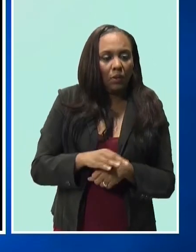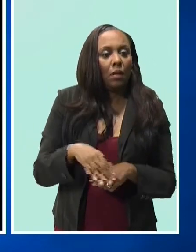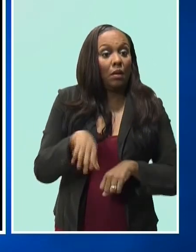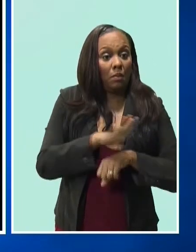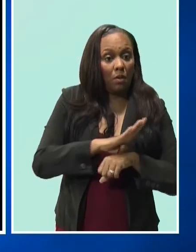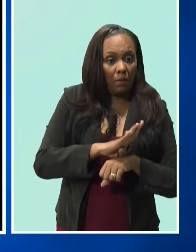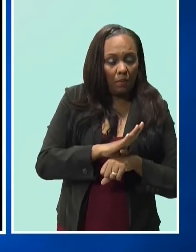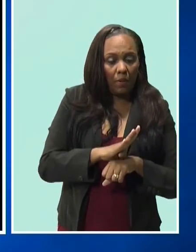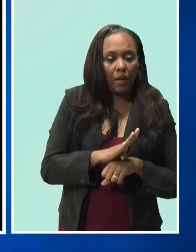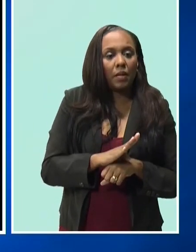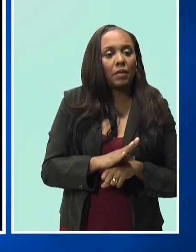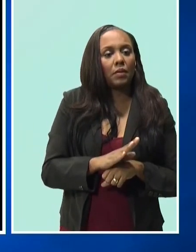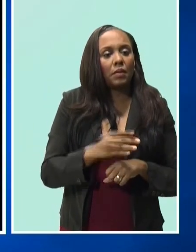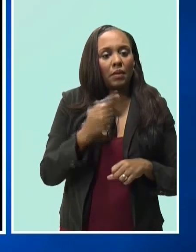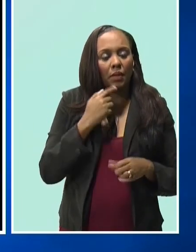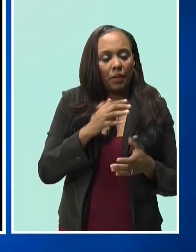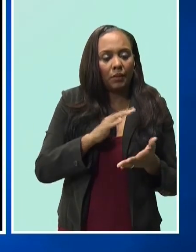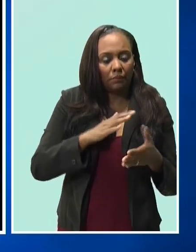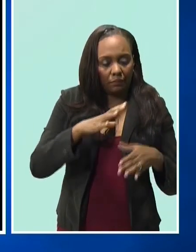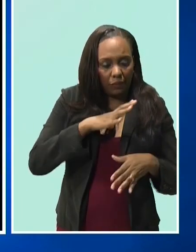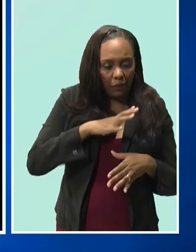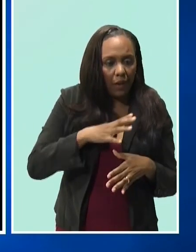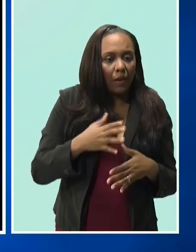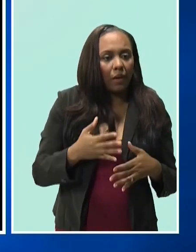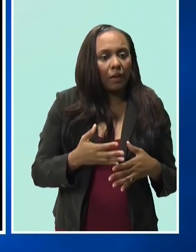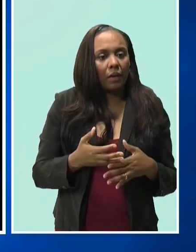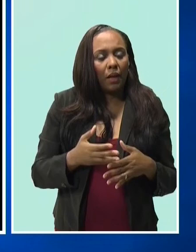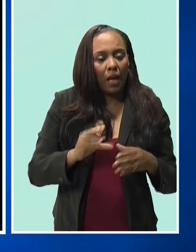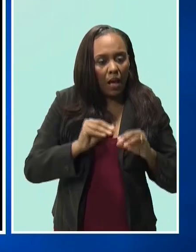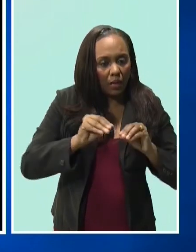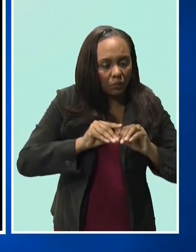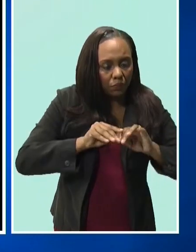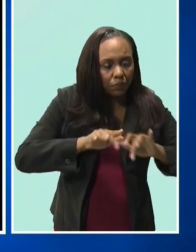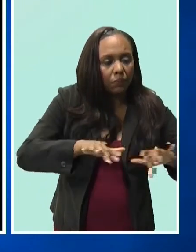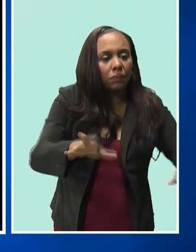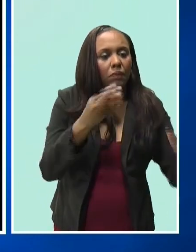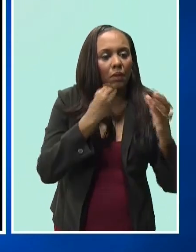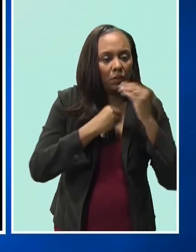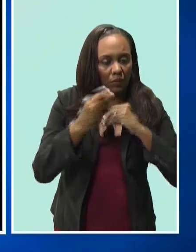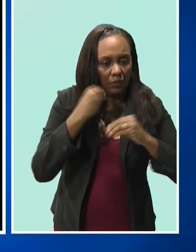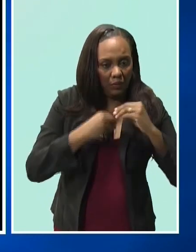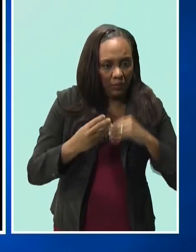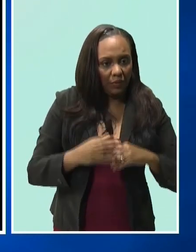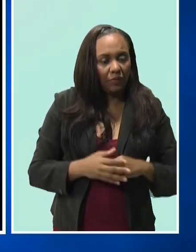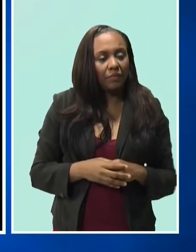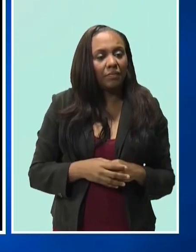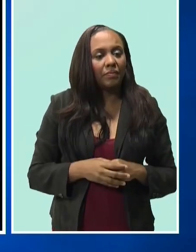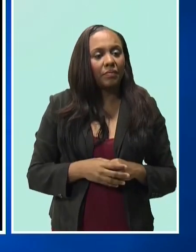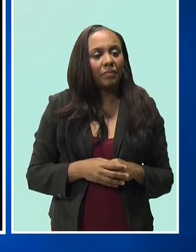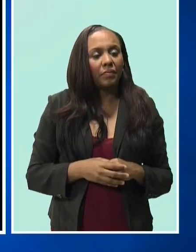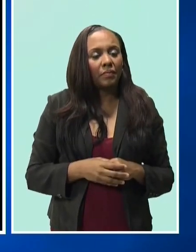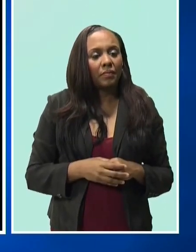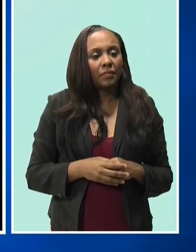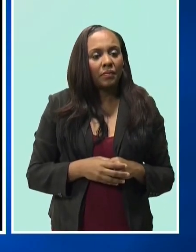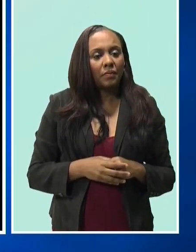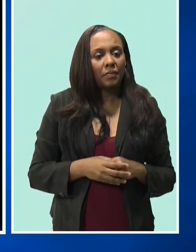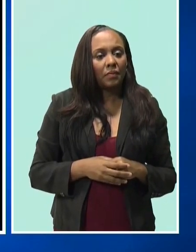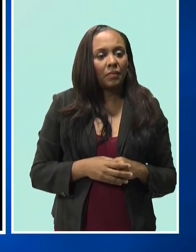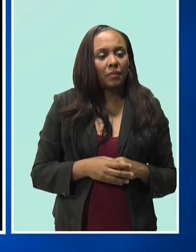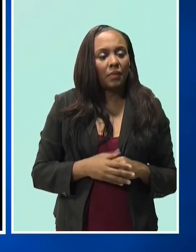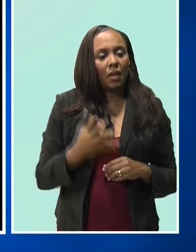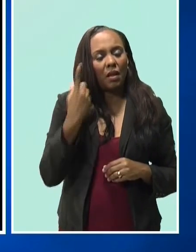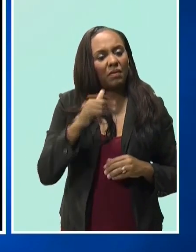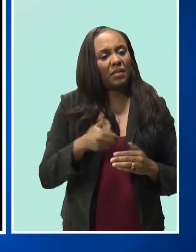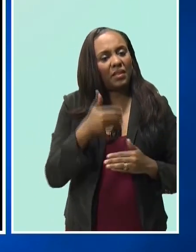Barbados would clear the goods and place it in the distribution chain in Barbados, and over the next